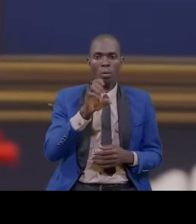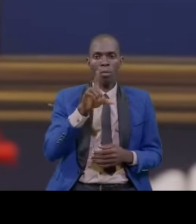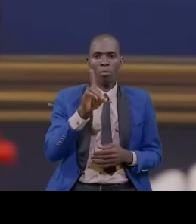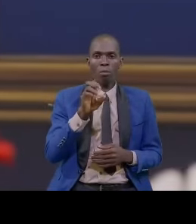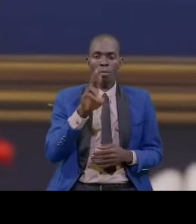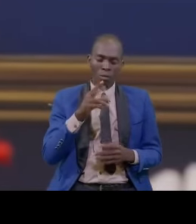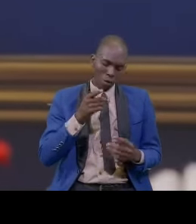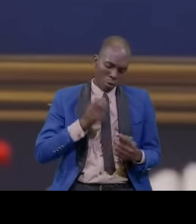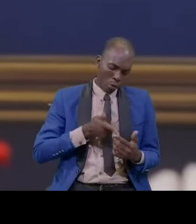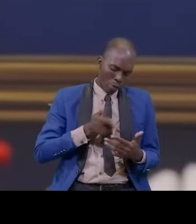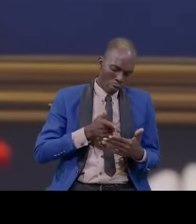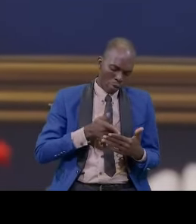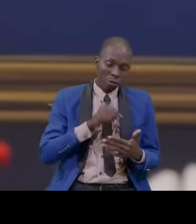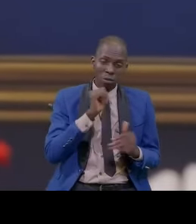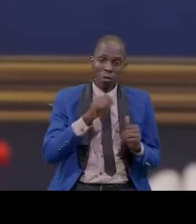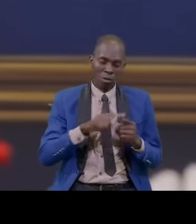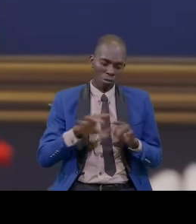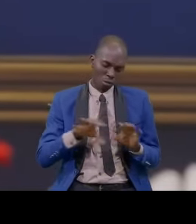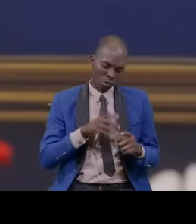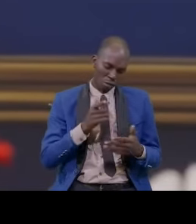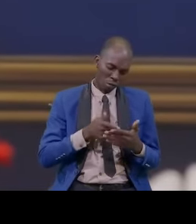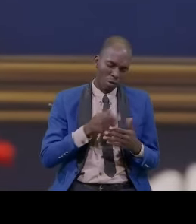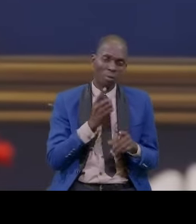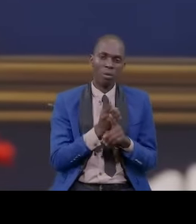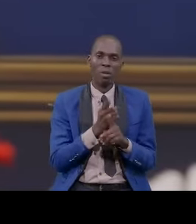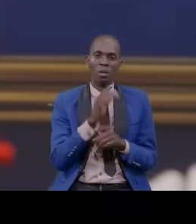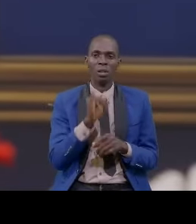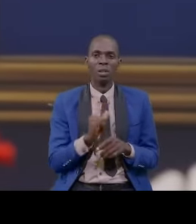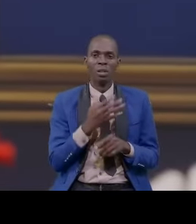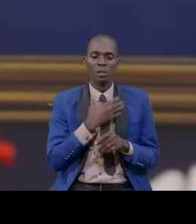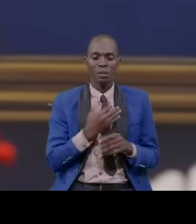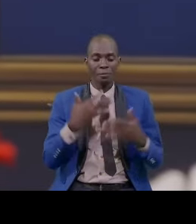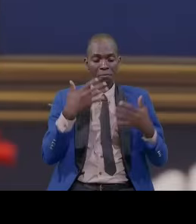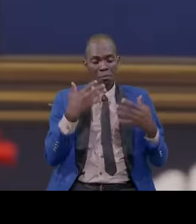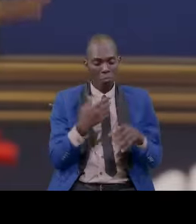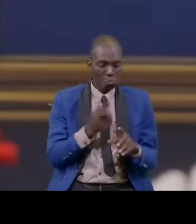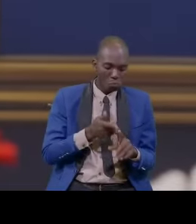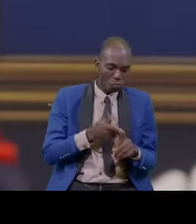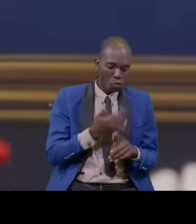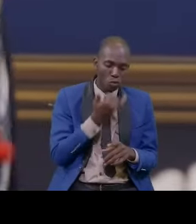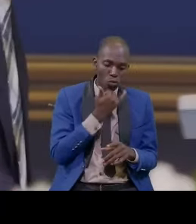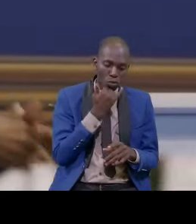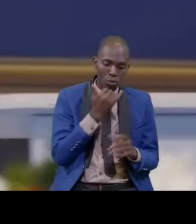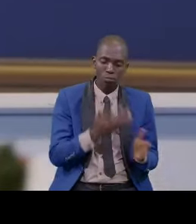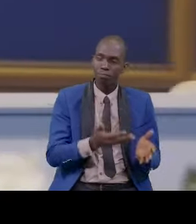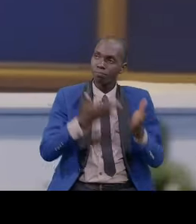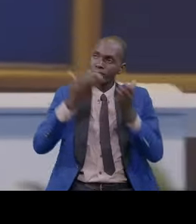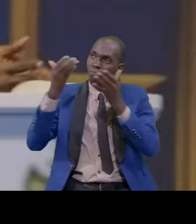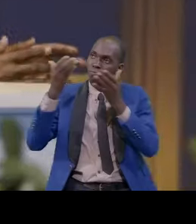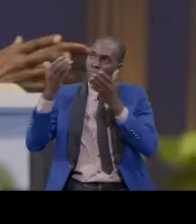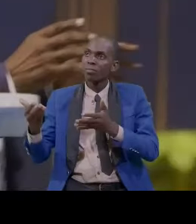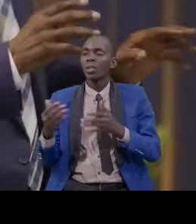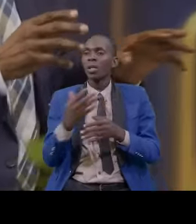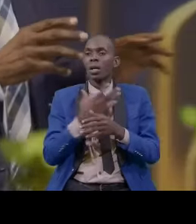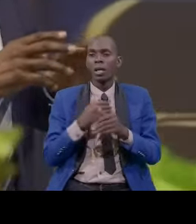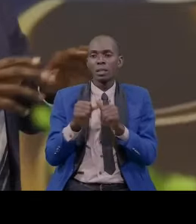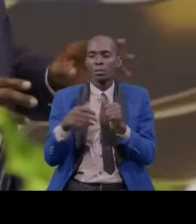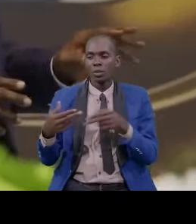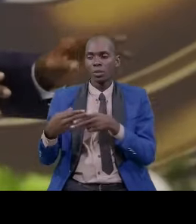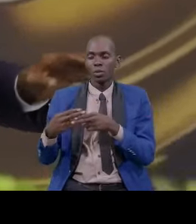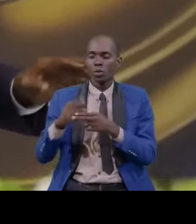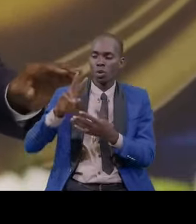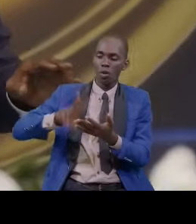And he puts the gauge there, and he constructs the ceiling, but everything is falling apart. He is